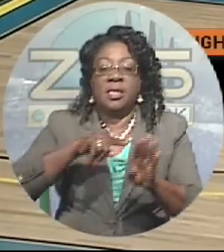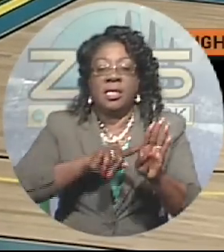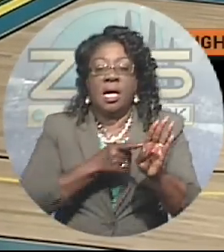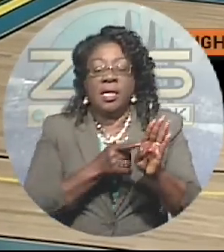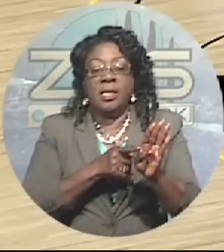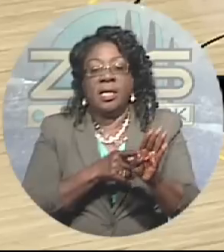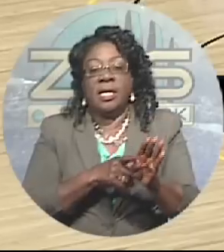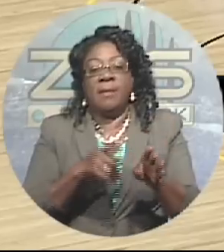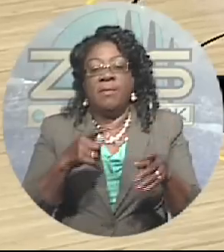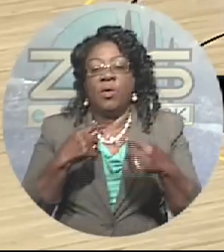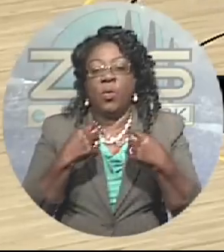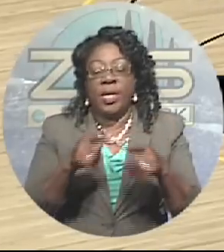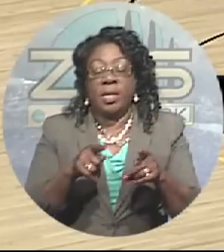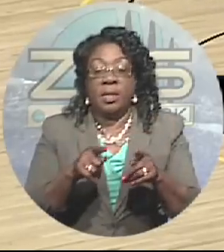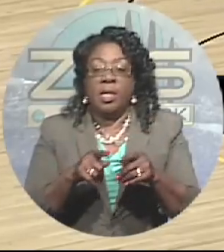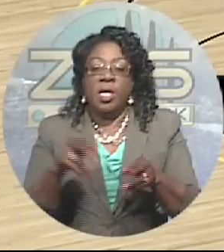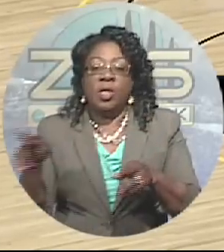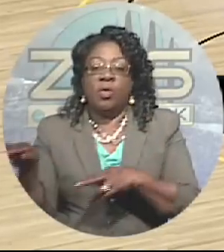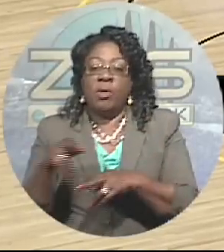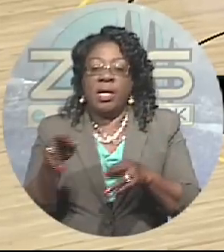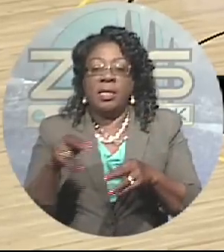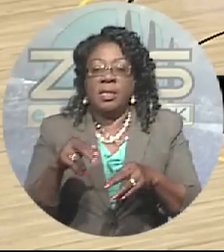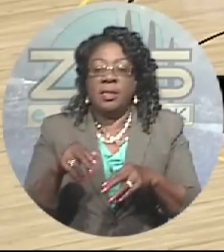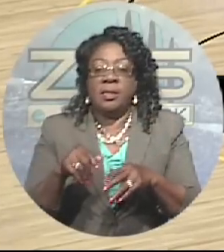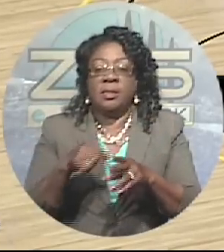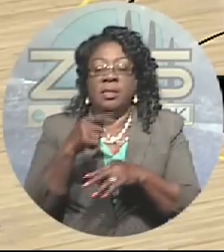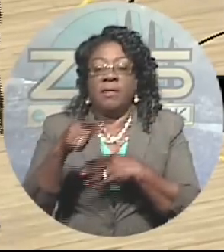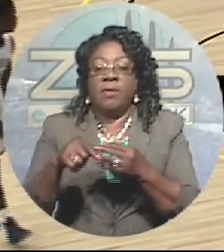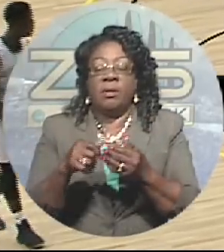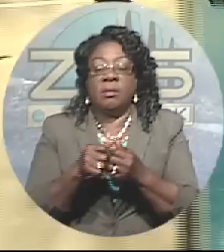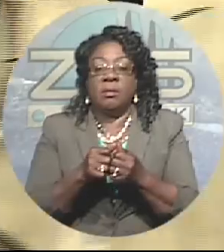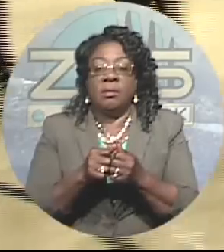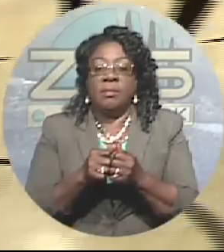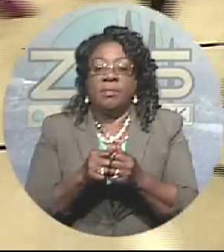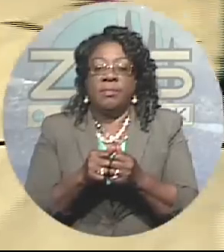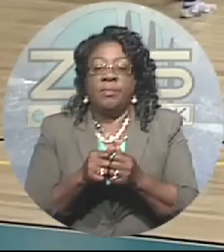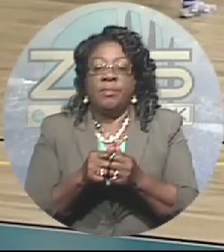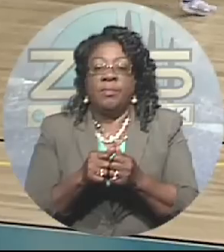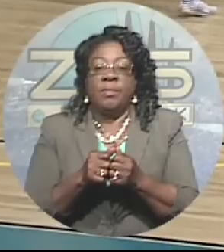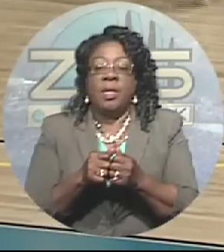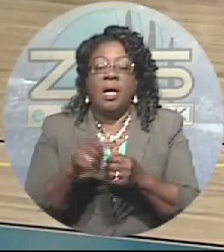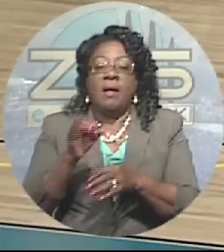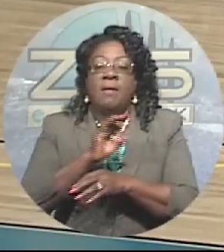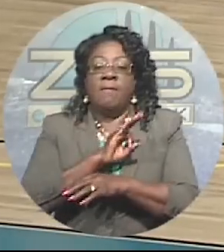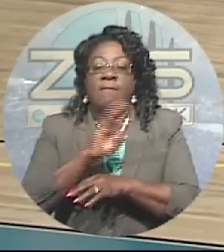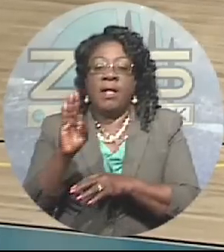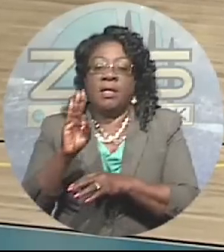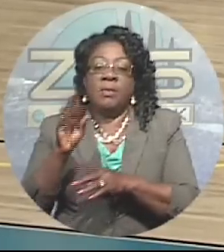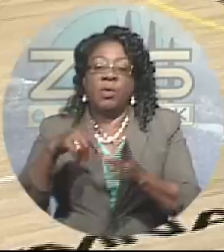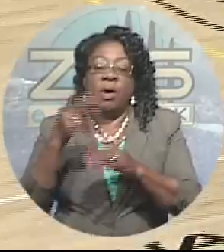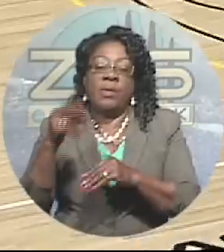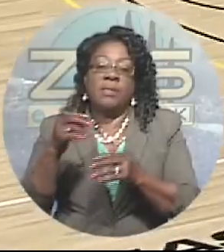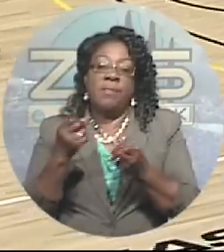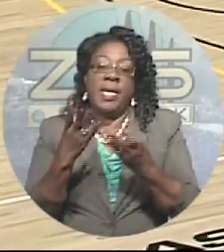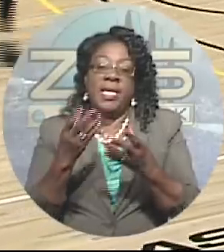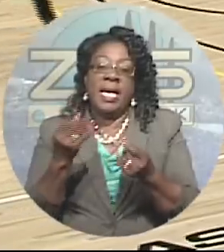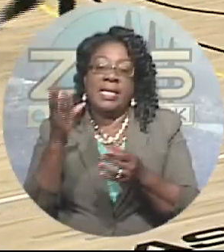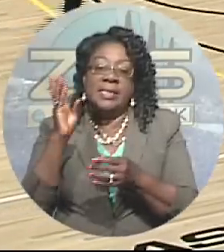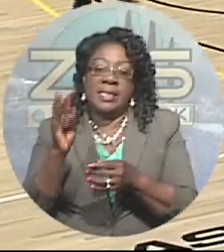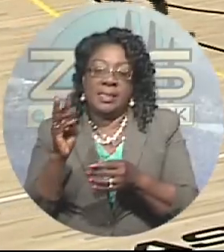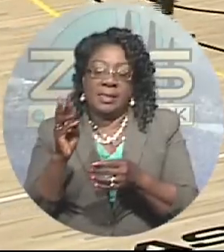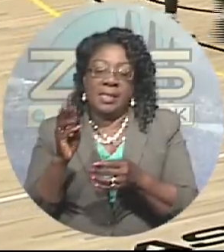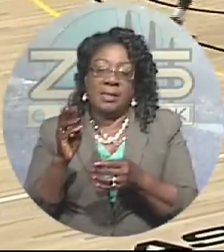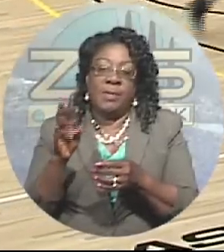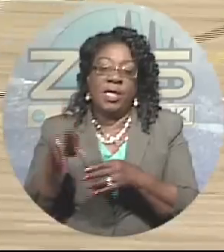put up the threes, while the Rattlers' game plan was to pound it in the inside. Falcons would go up by as many as 6, only to see the Rattlers